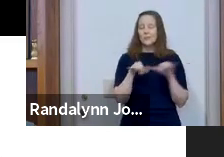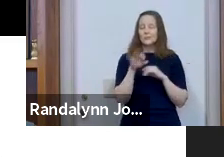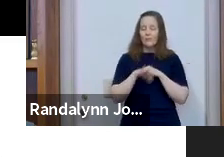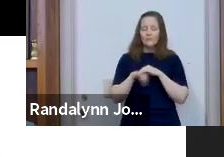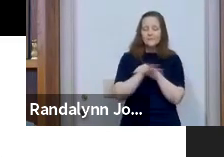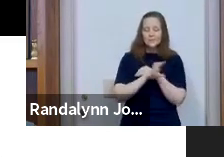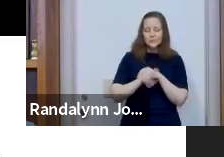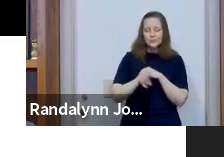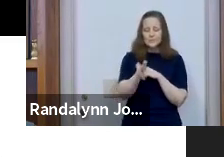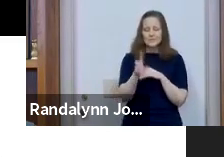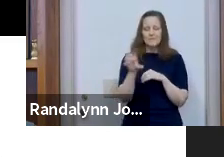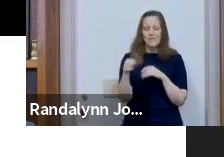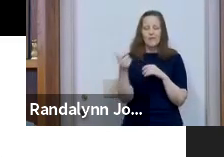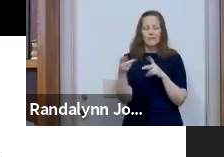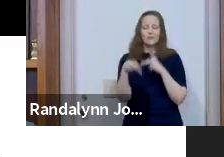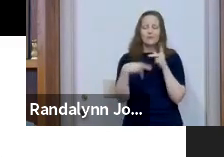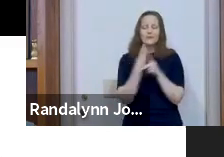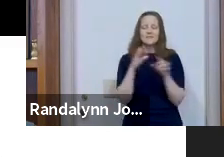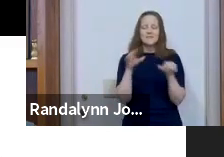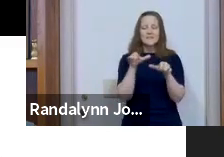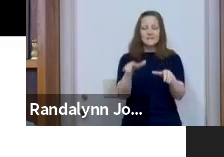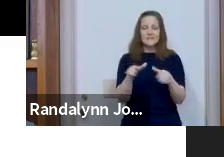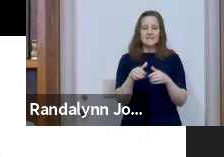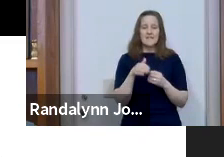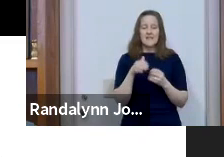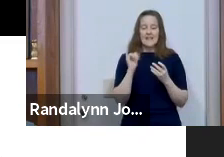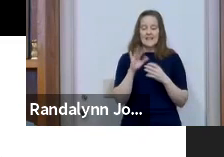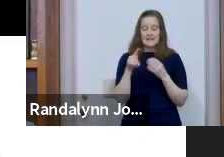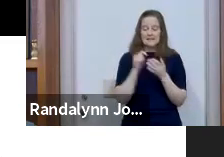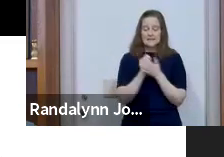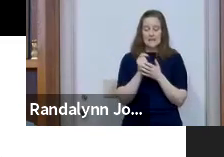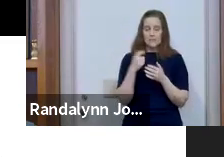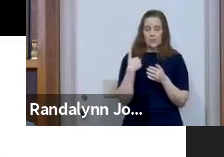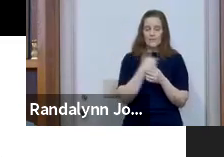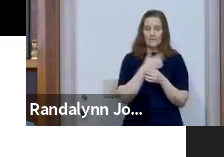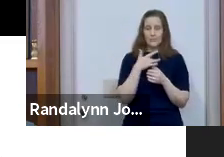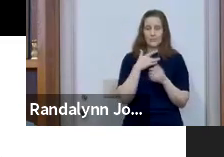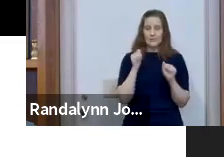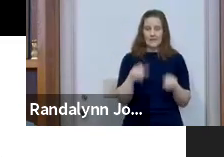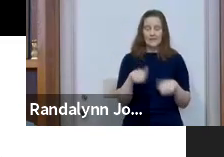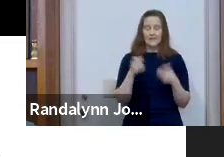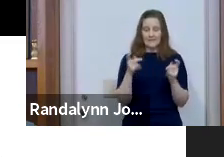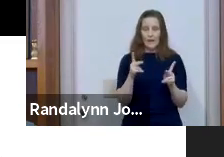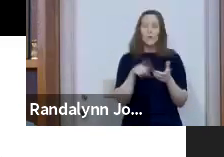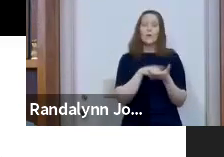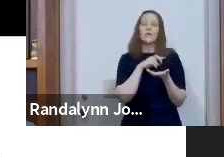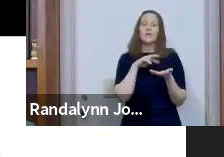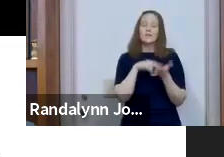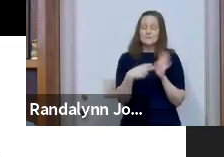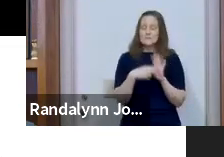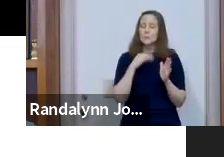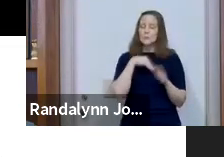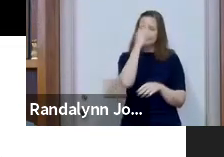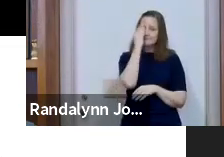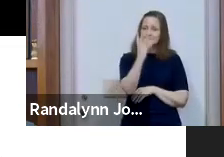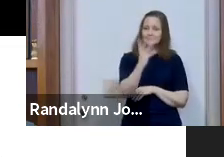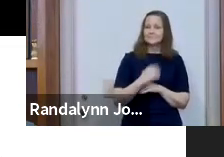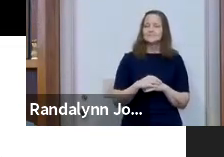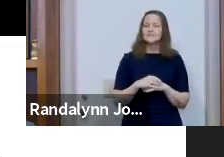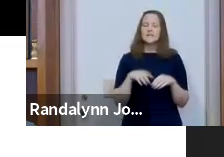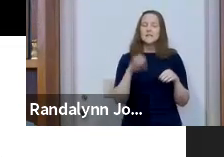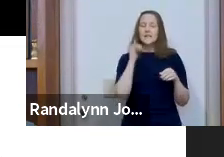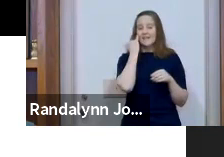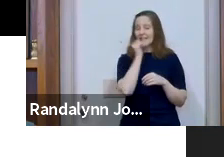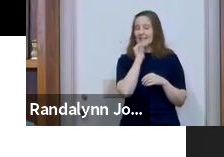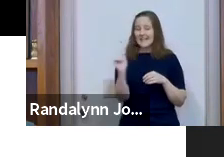other types of activities. At such time as we feel that we can allow travel, we'll certainly let you know. And if there are any